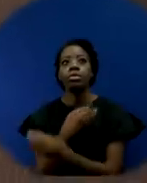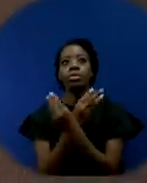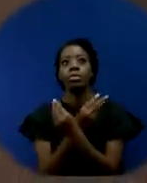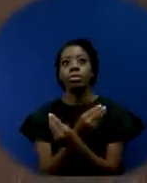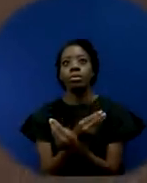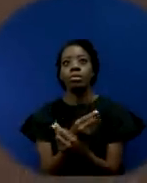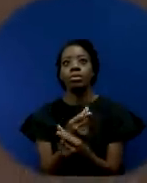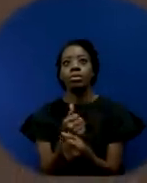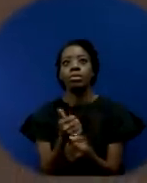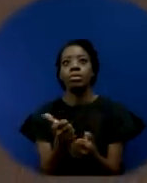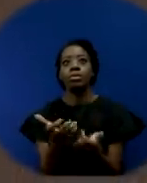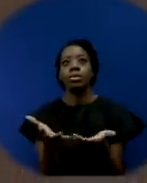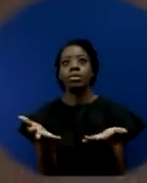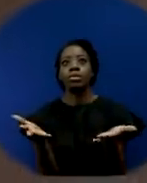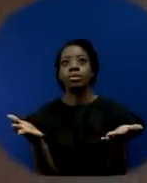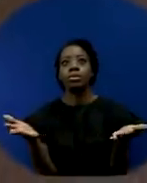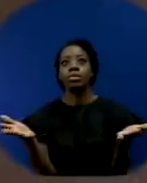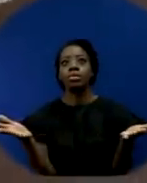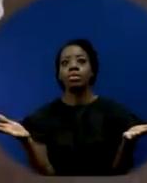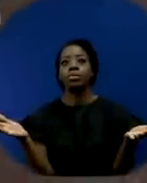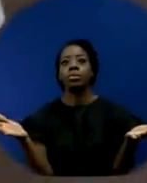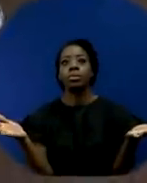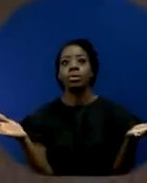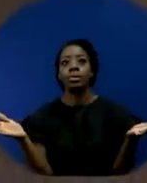They roll.